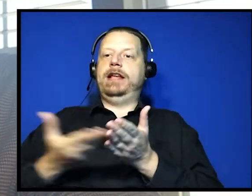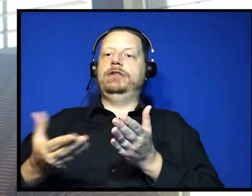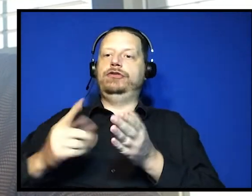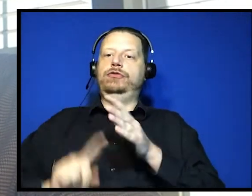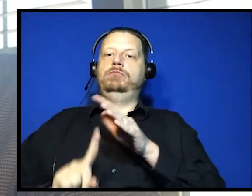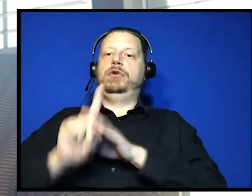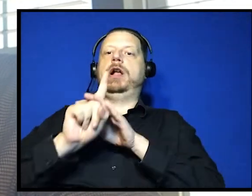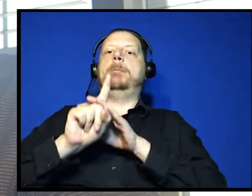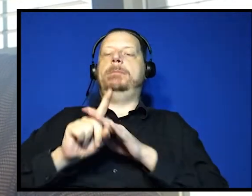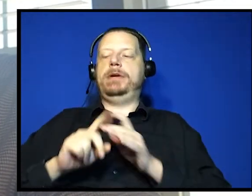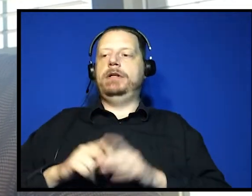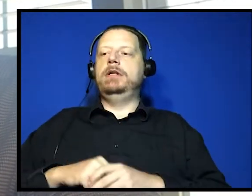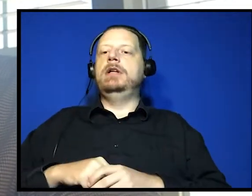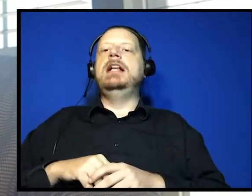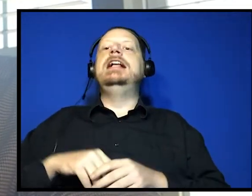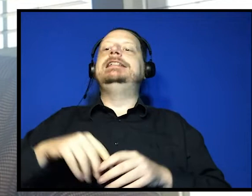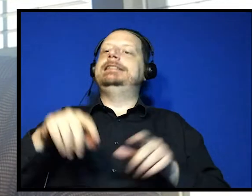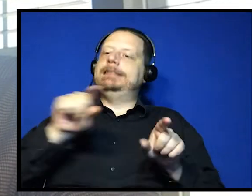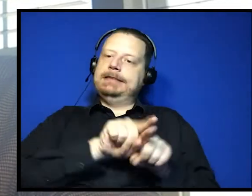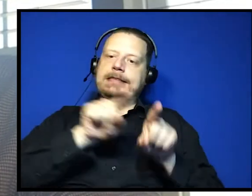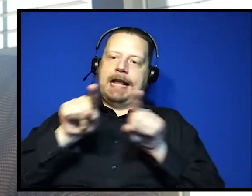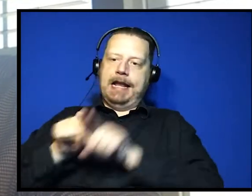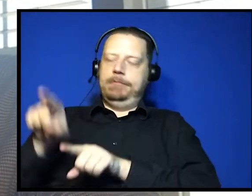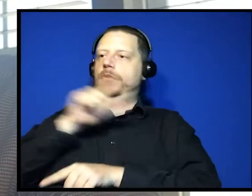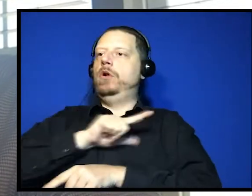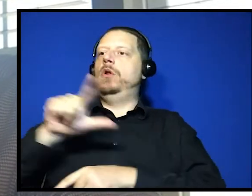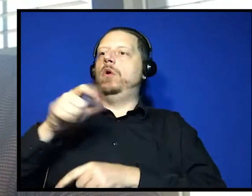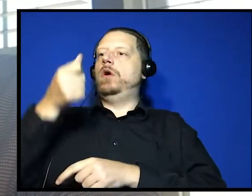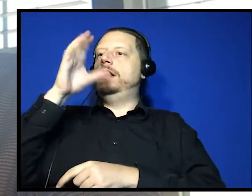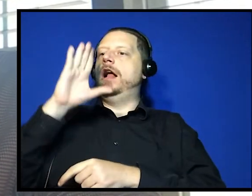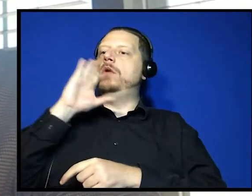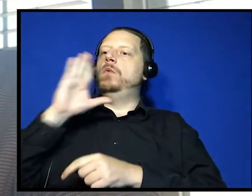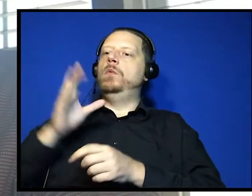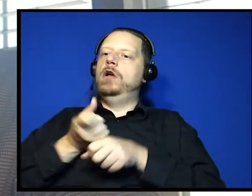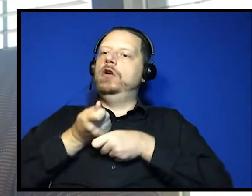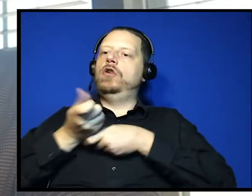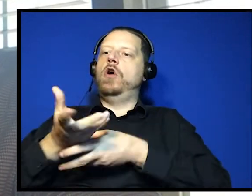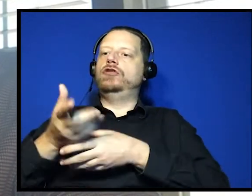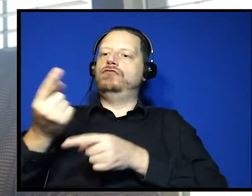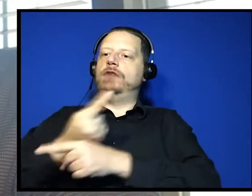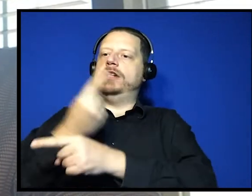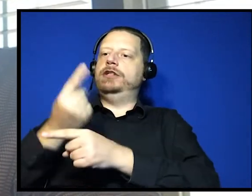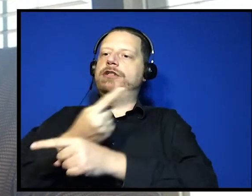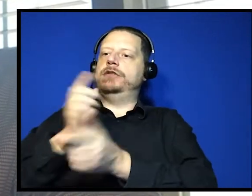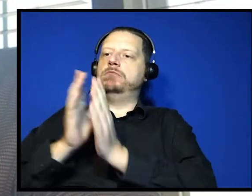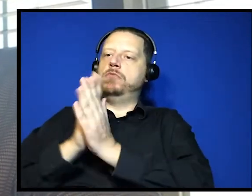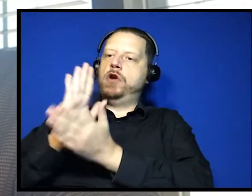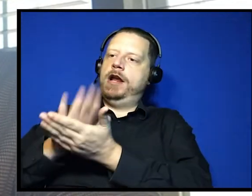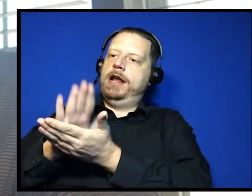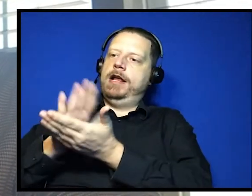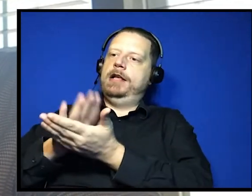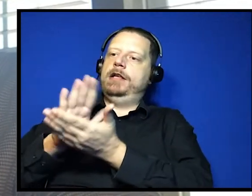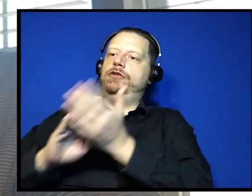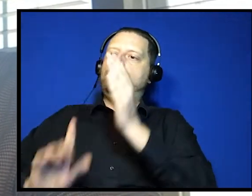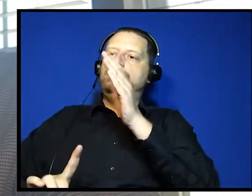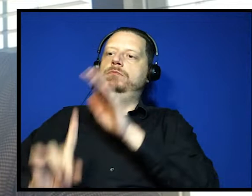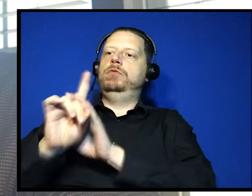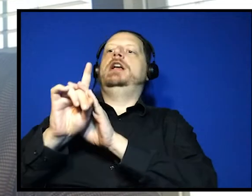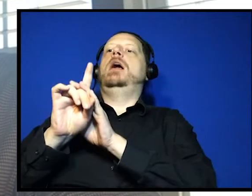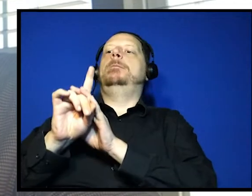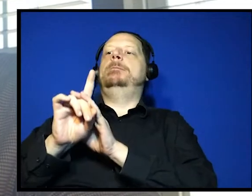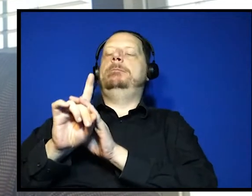up, so the Lord God will cause righteousness and praise to spring